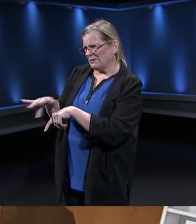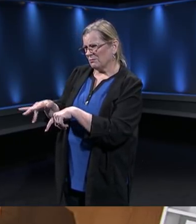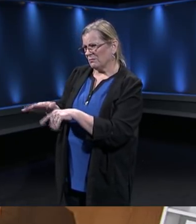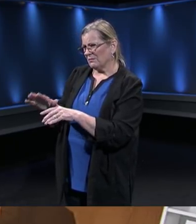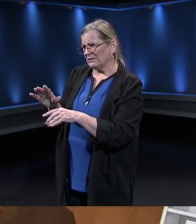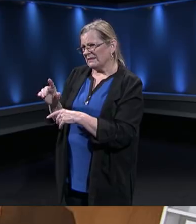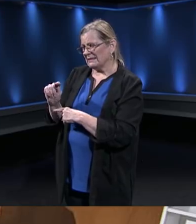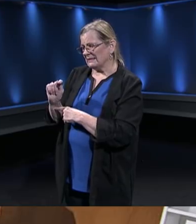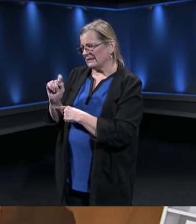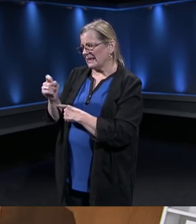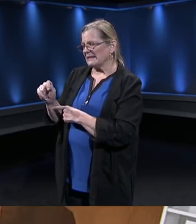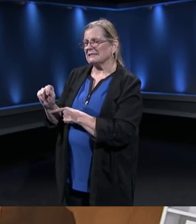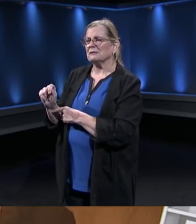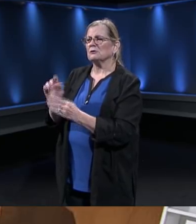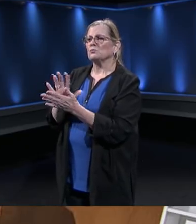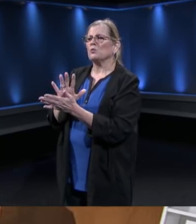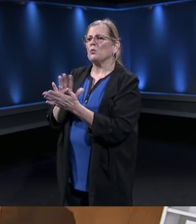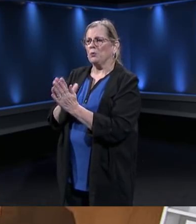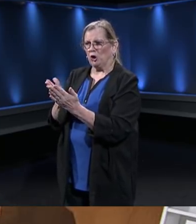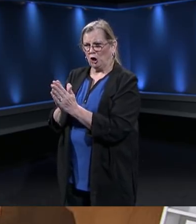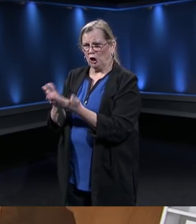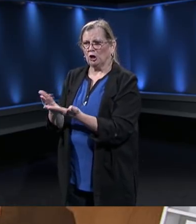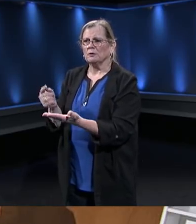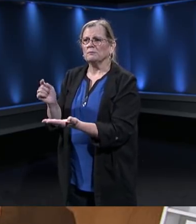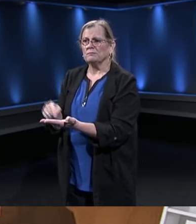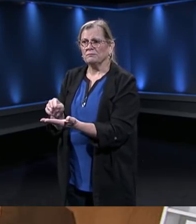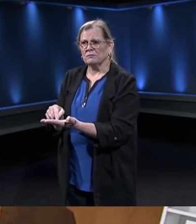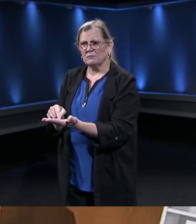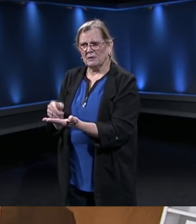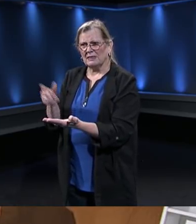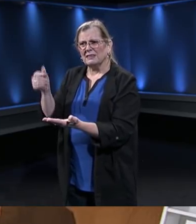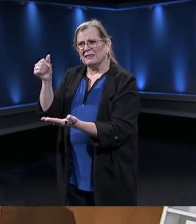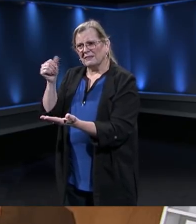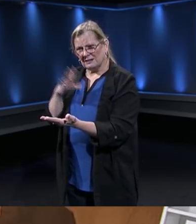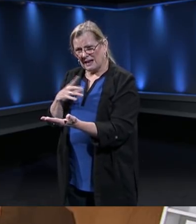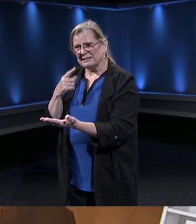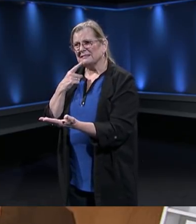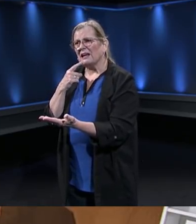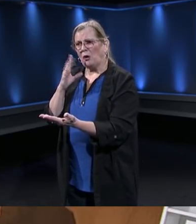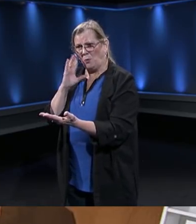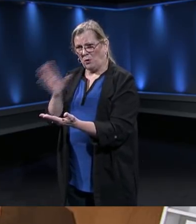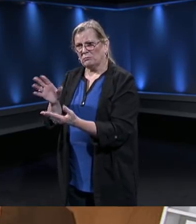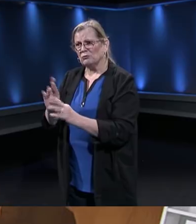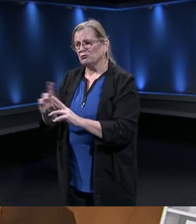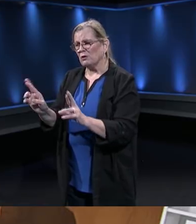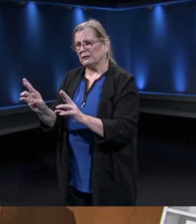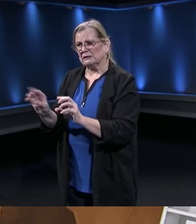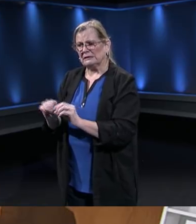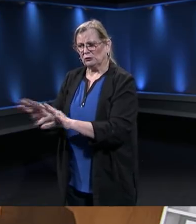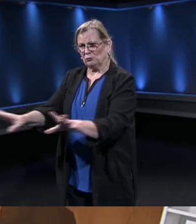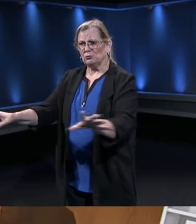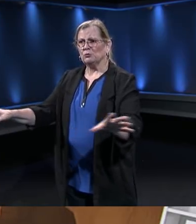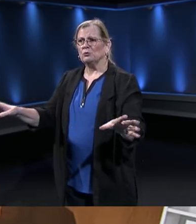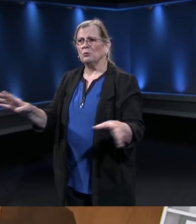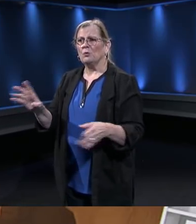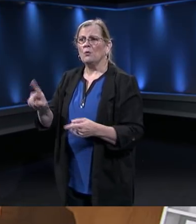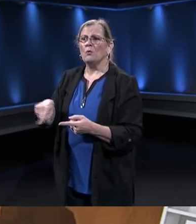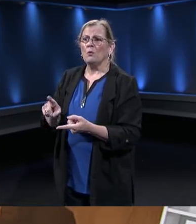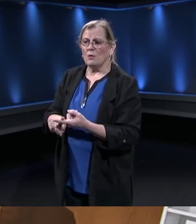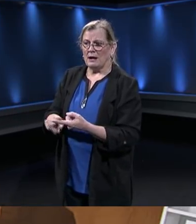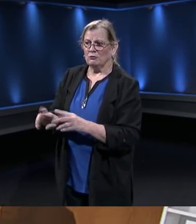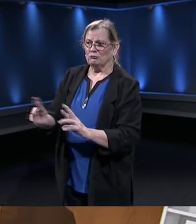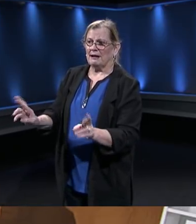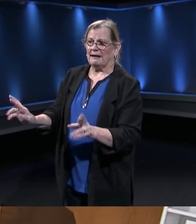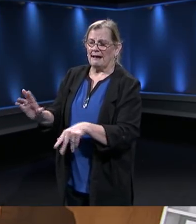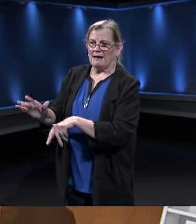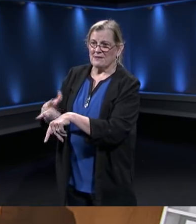on the panel that responded to the question essentially said that textbooks would be distributed as they are available, but then said